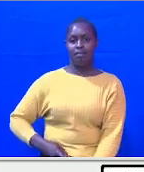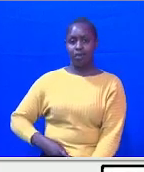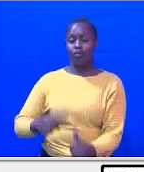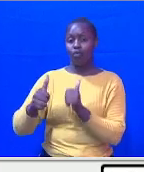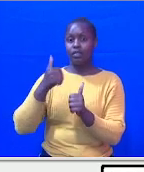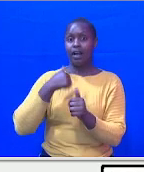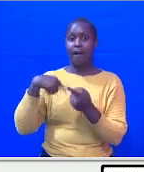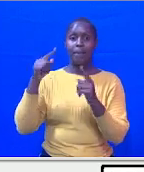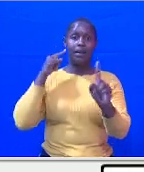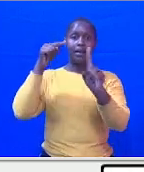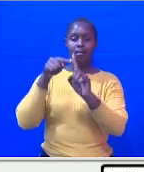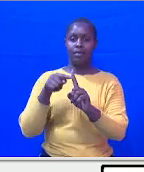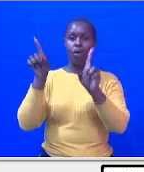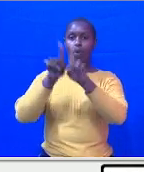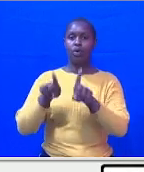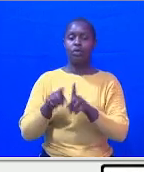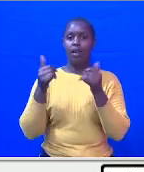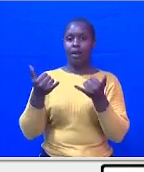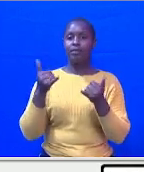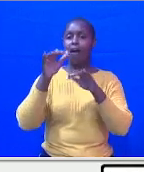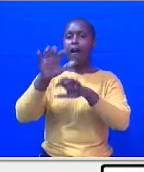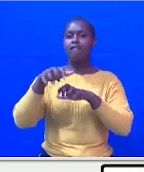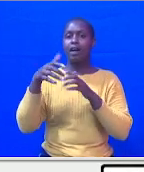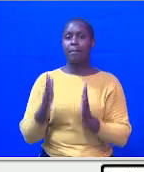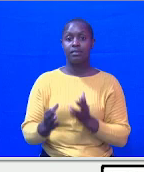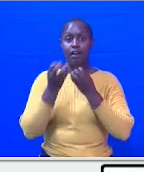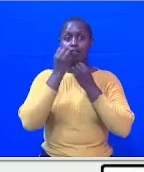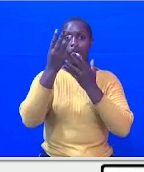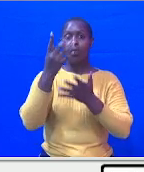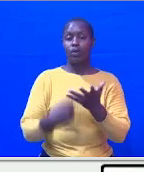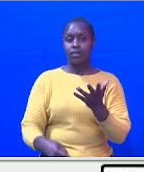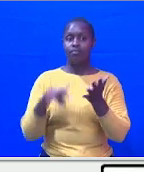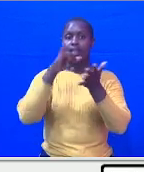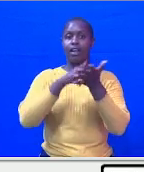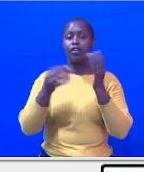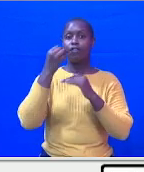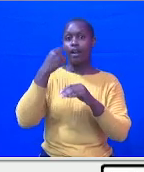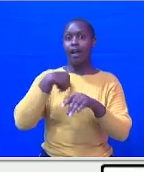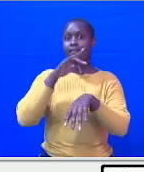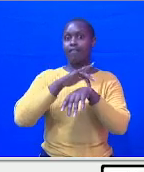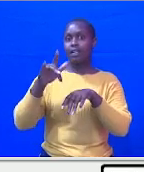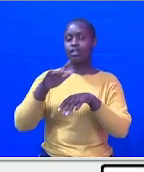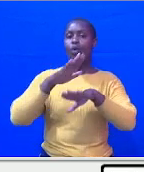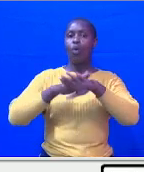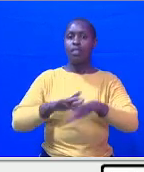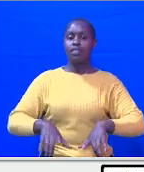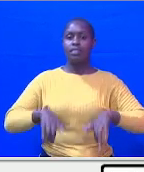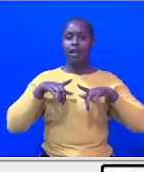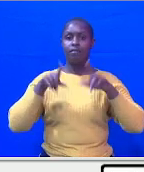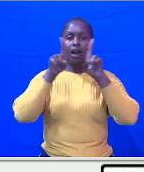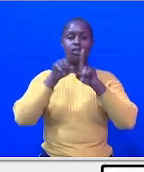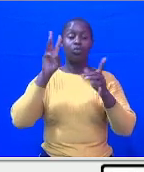anticipated. Livestock farmers have also been put on notice as the conditions could have adverse effects on livestock feeds, as witnessed